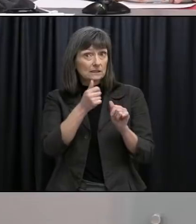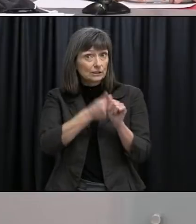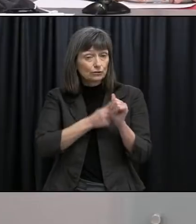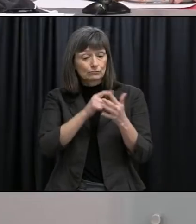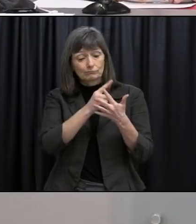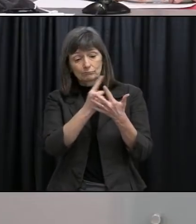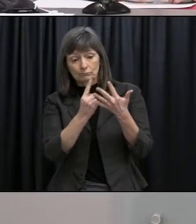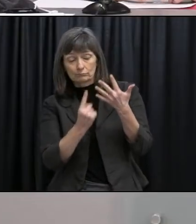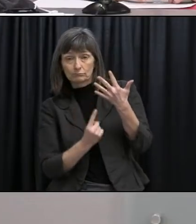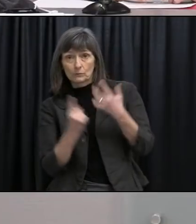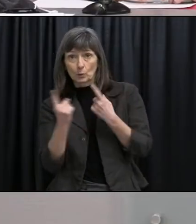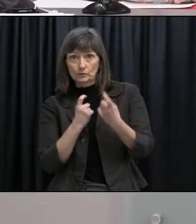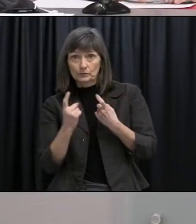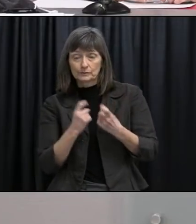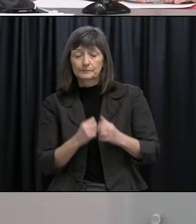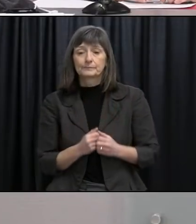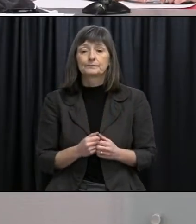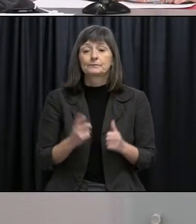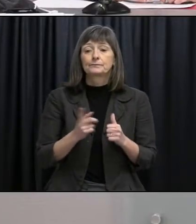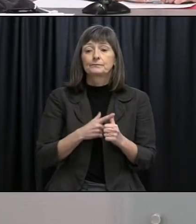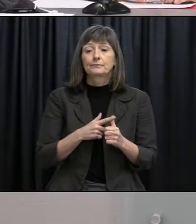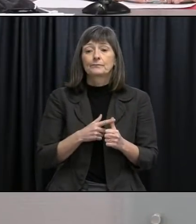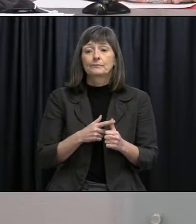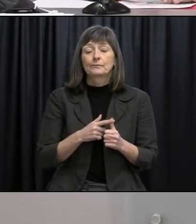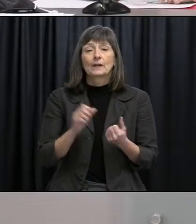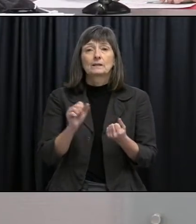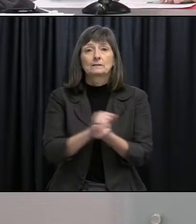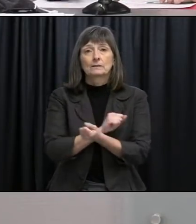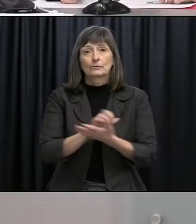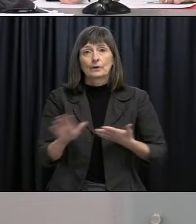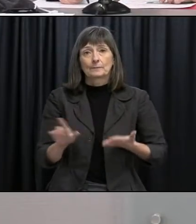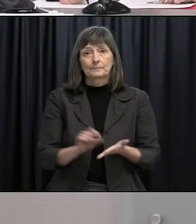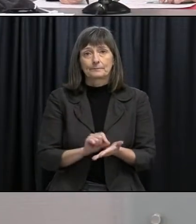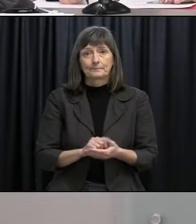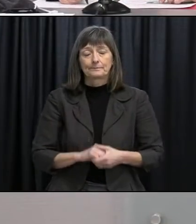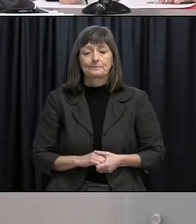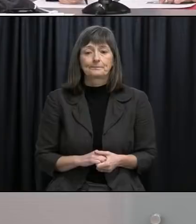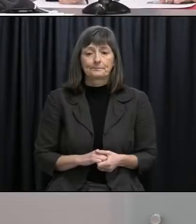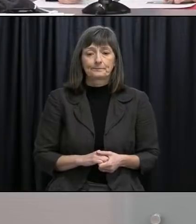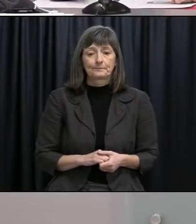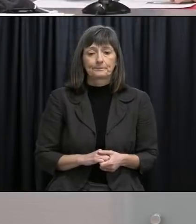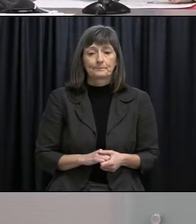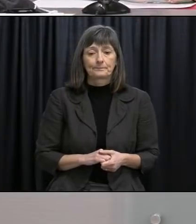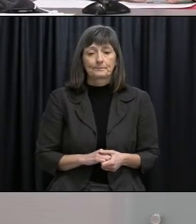final question. Our first questions are from Peter Jackson with The Telegram. Please go ahead.